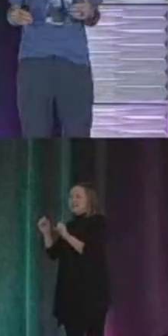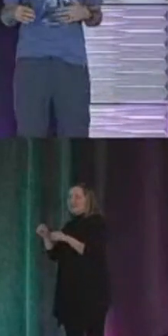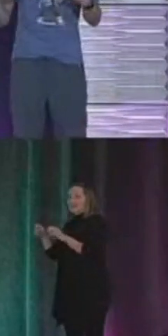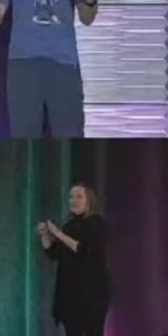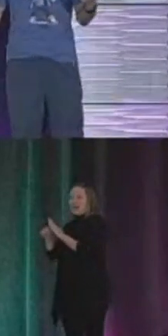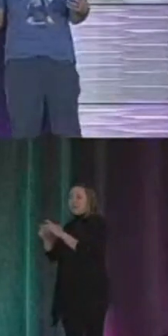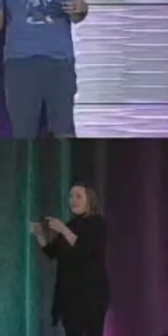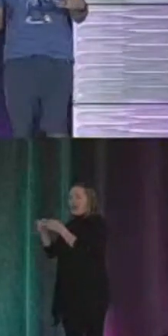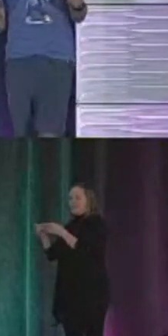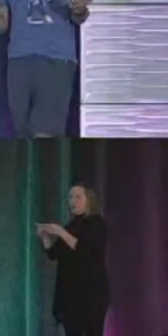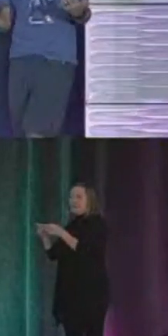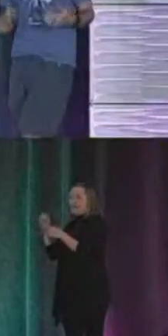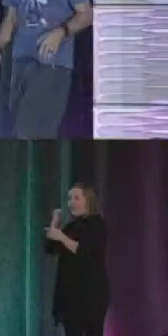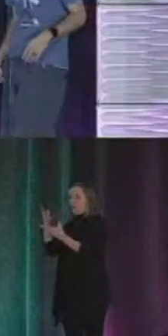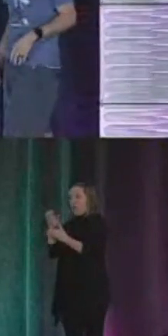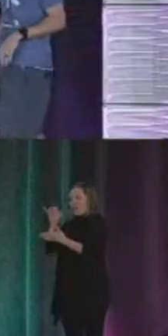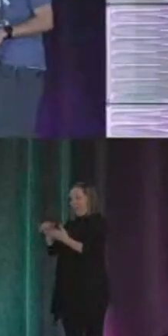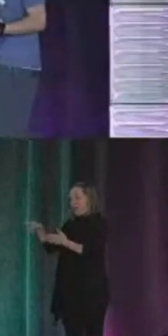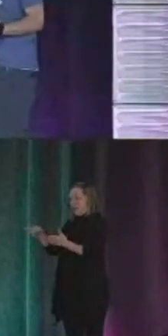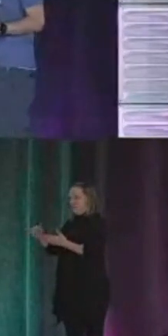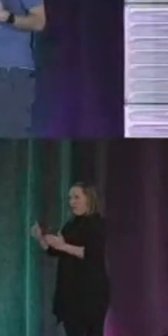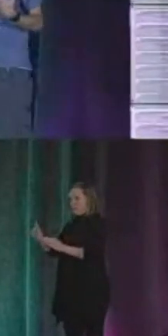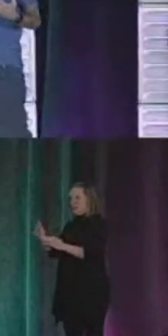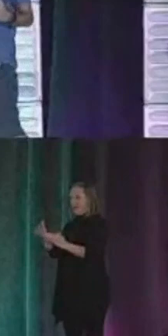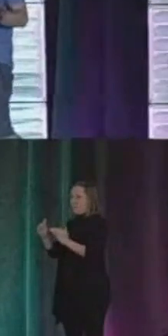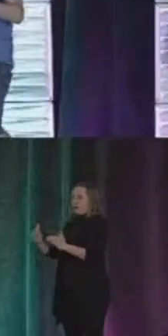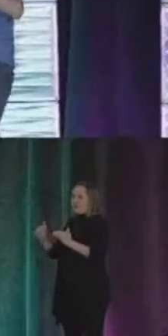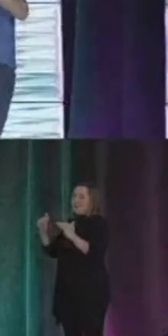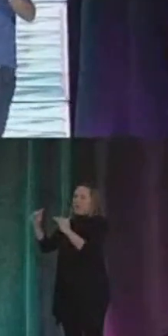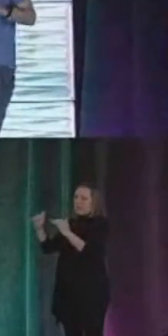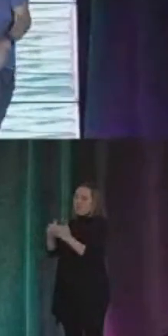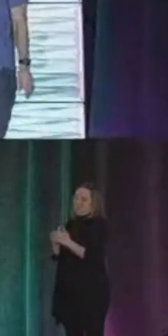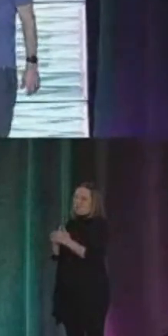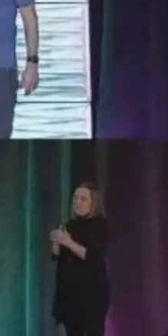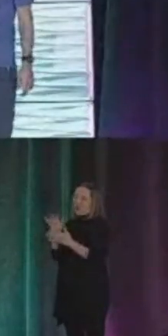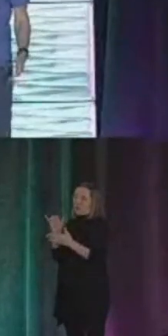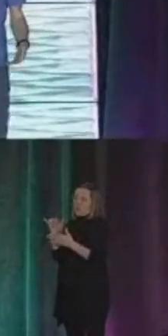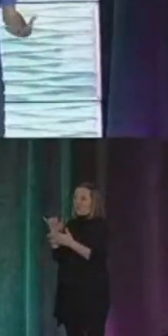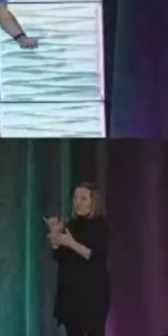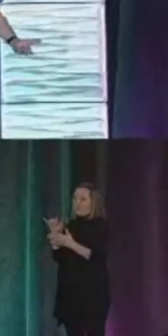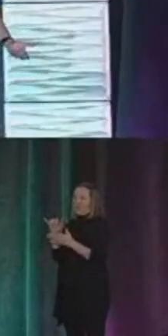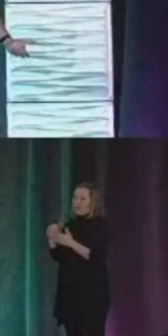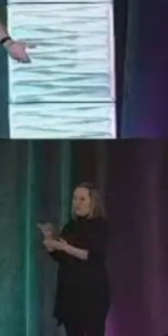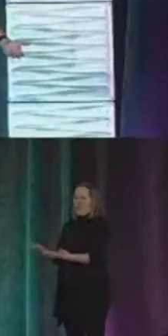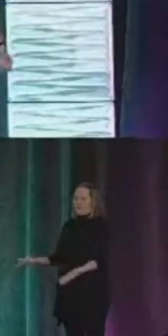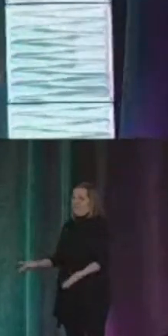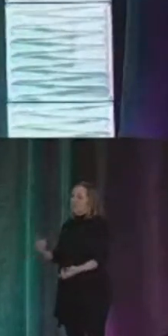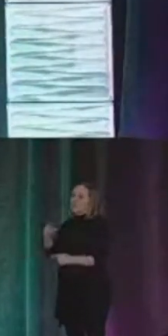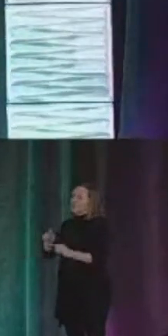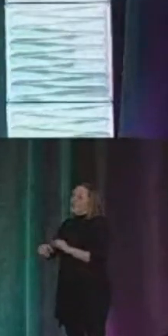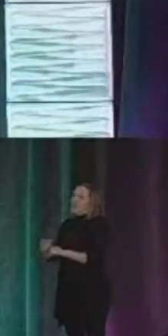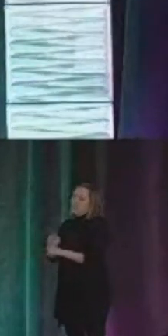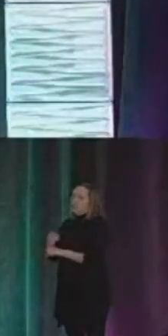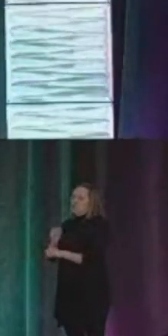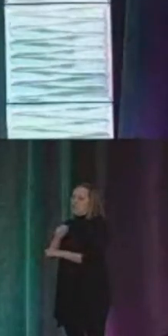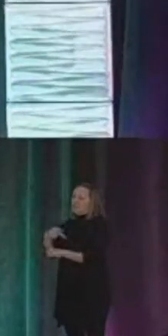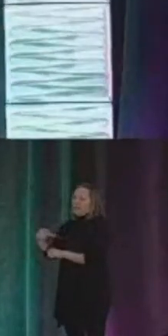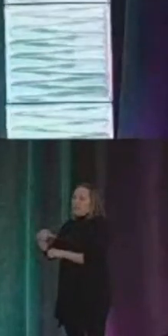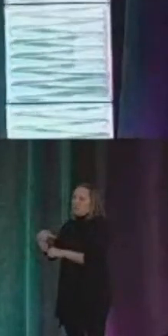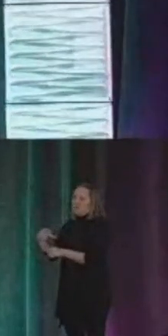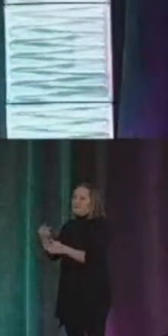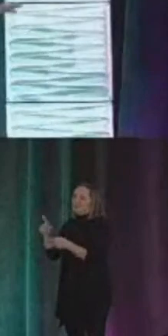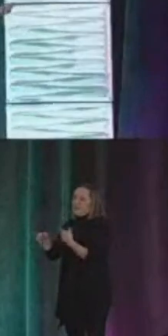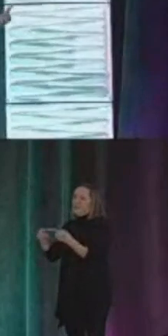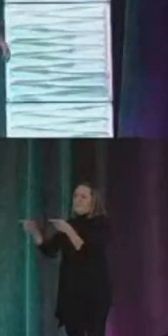that particular characteristic of progressive enhancement. And so therefore, that's just evidence you can't use application state management.